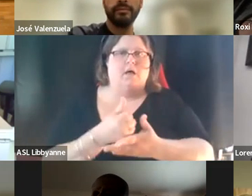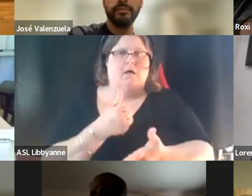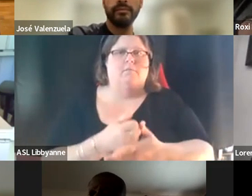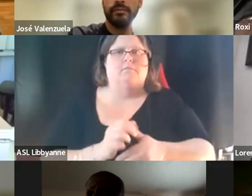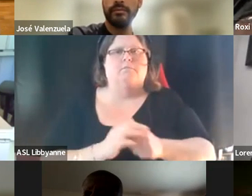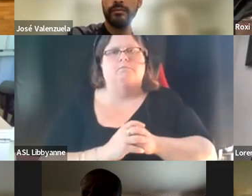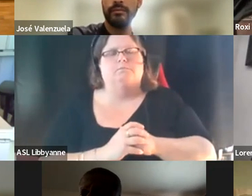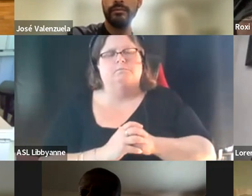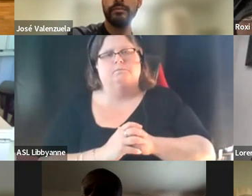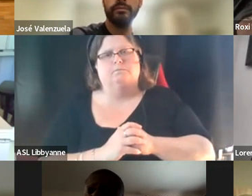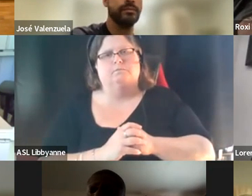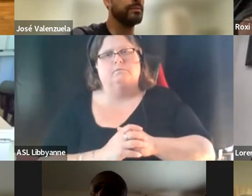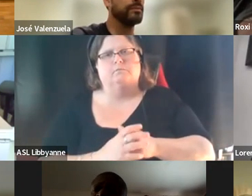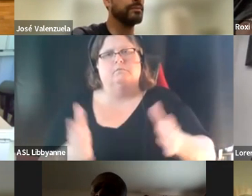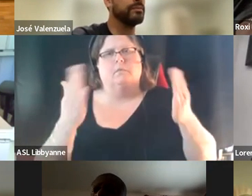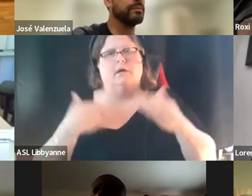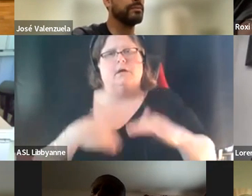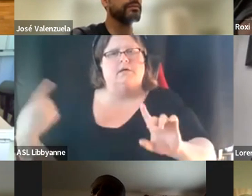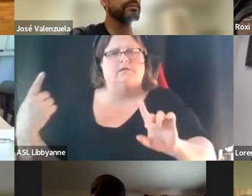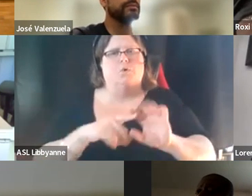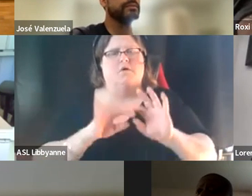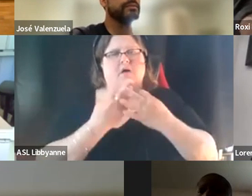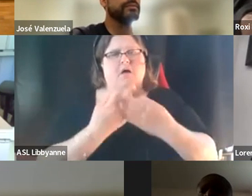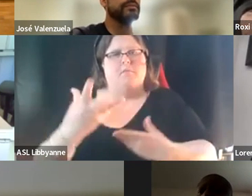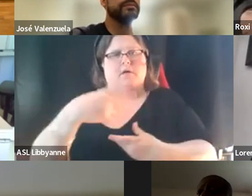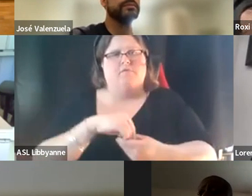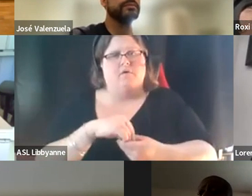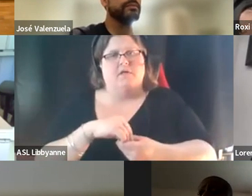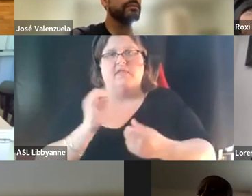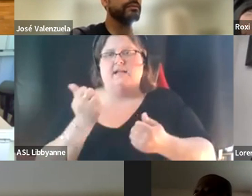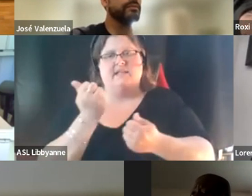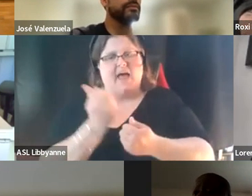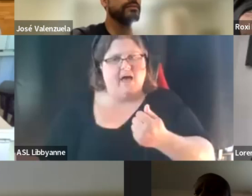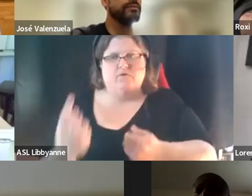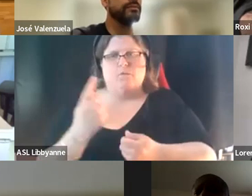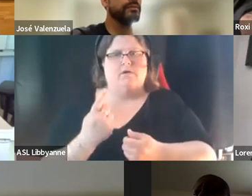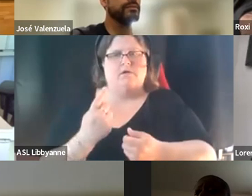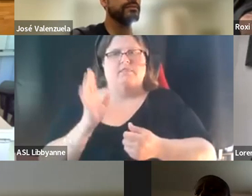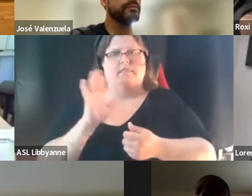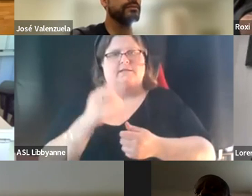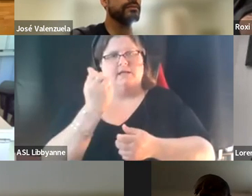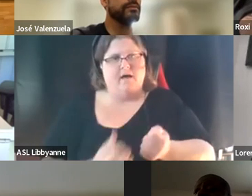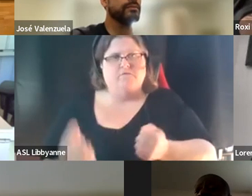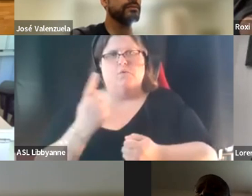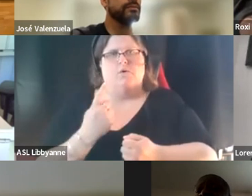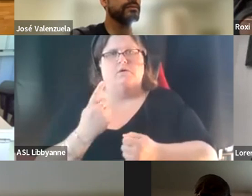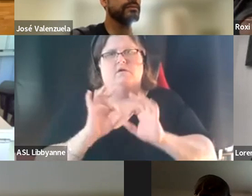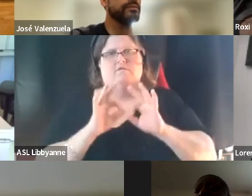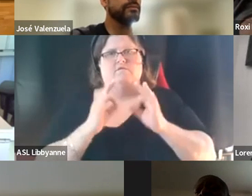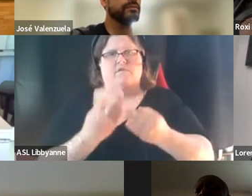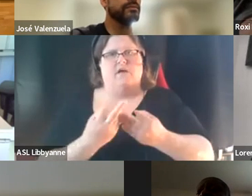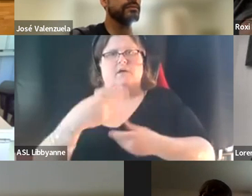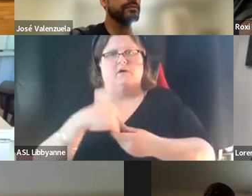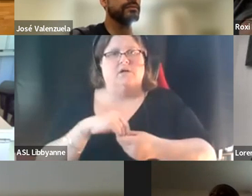My next point is family engagement. That's everybody. That's everybody. You know, family engagement is